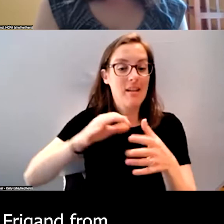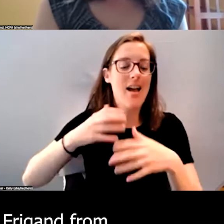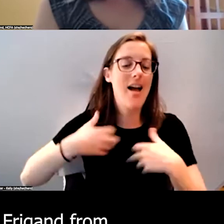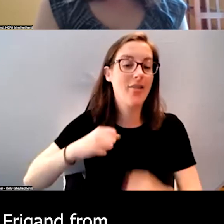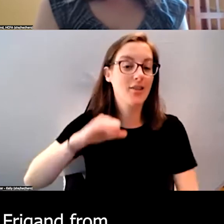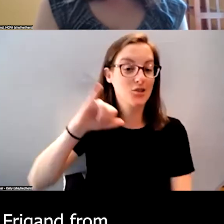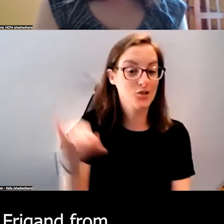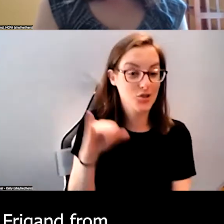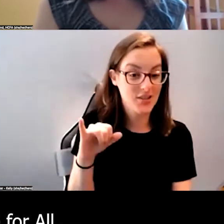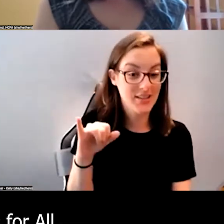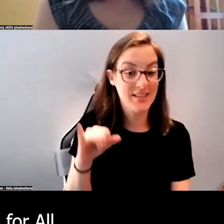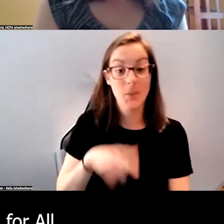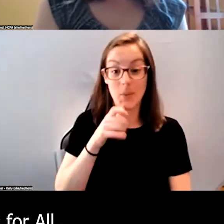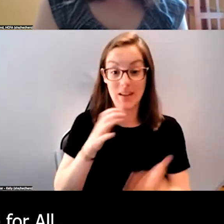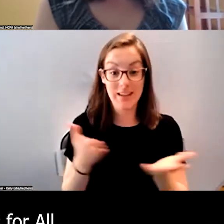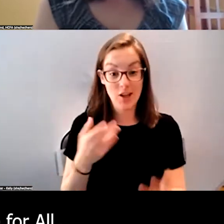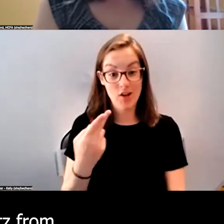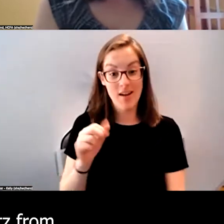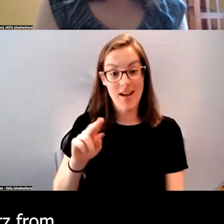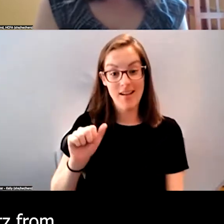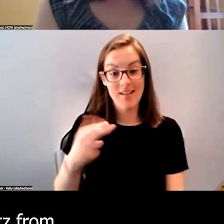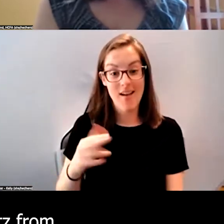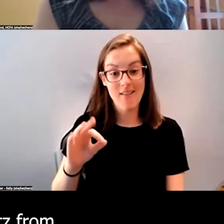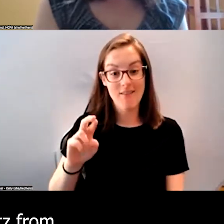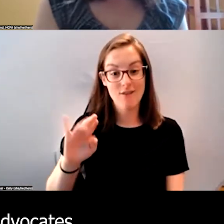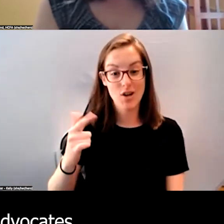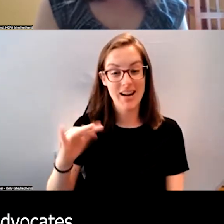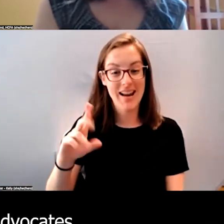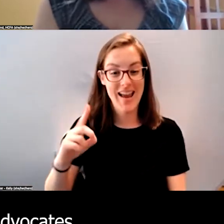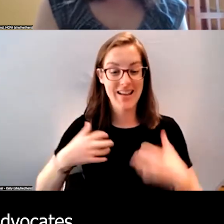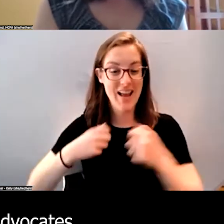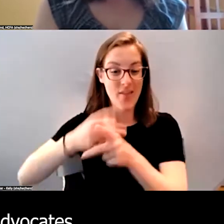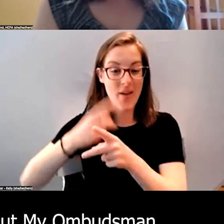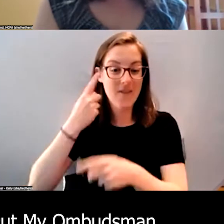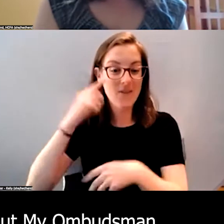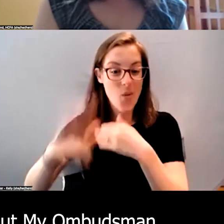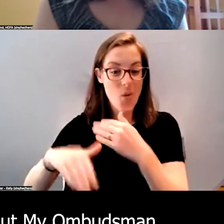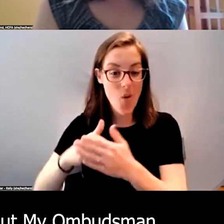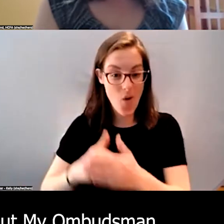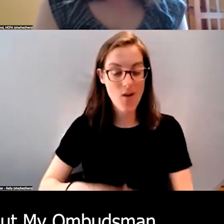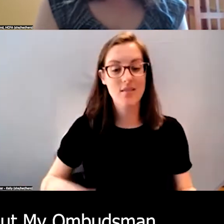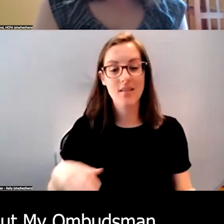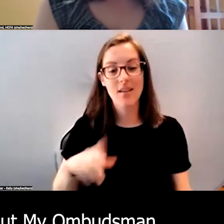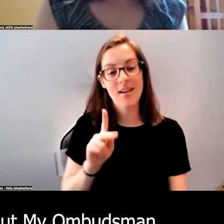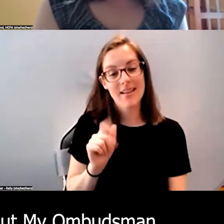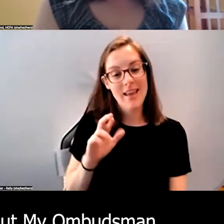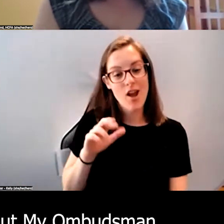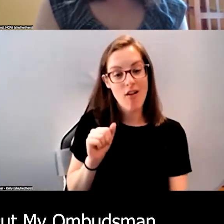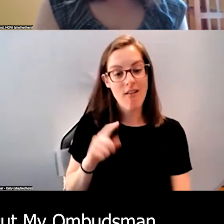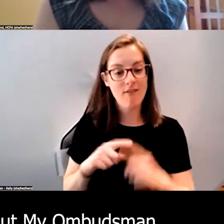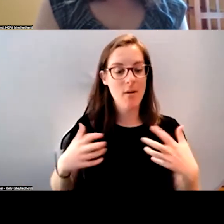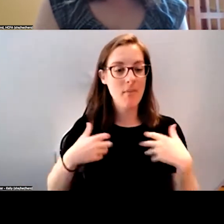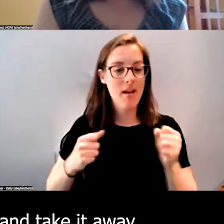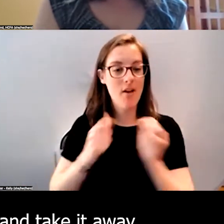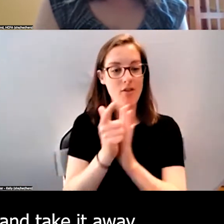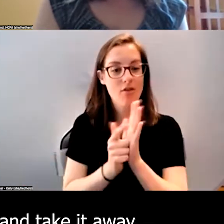have Hannah Fergand from Healthcare for All, Kara Hurwitz from Health Law Advocates, and I will be talking about my